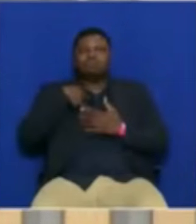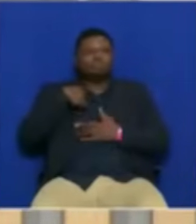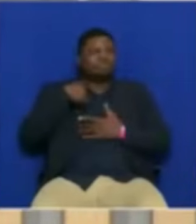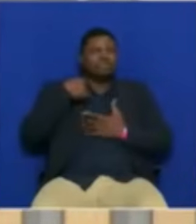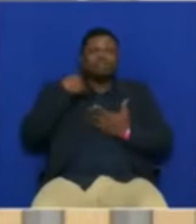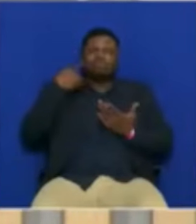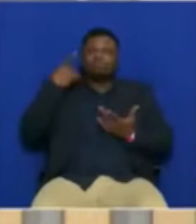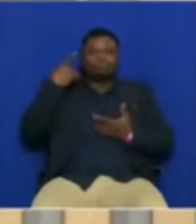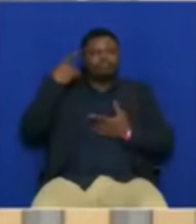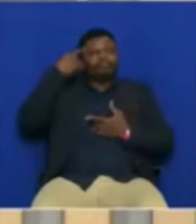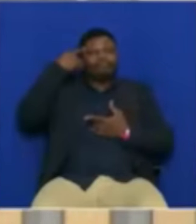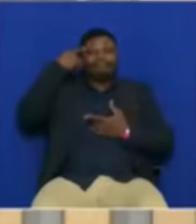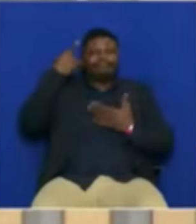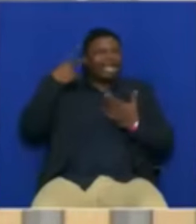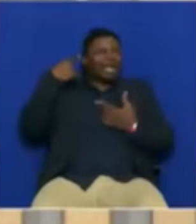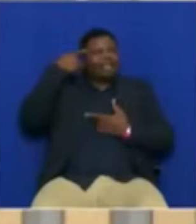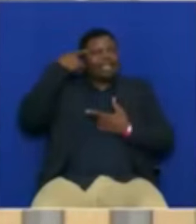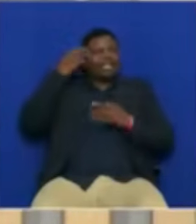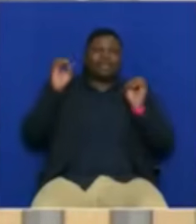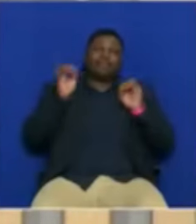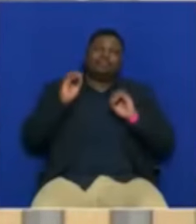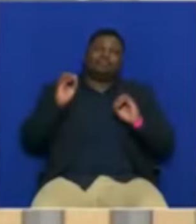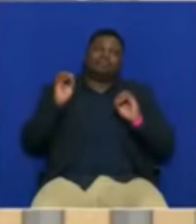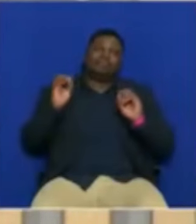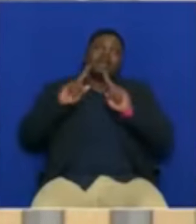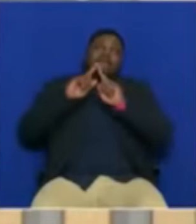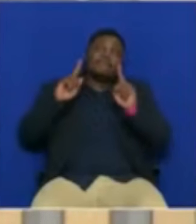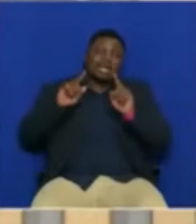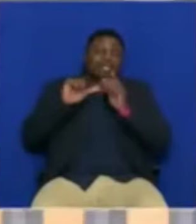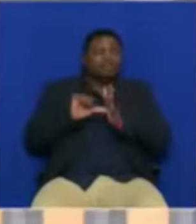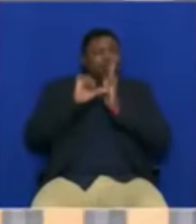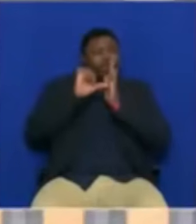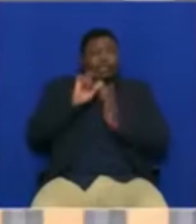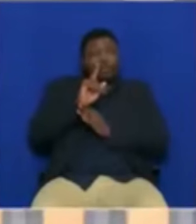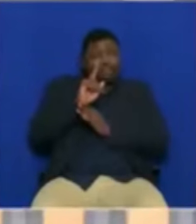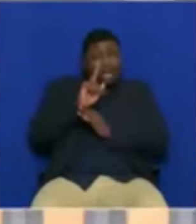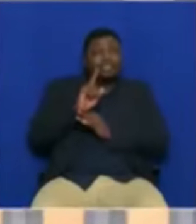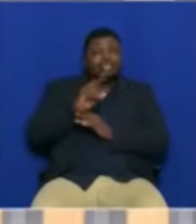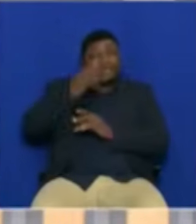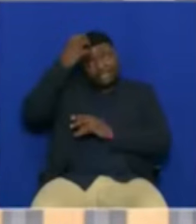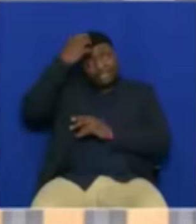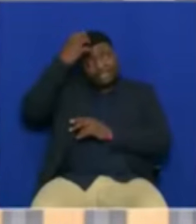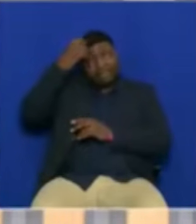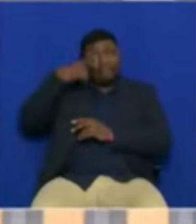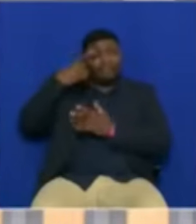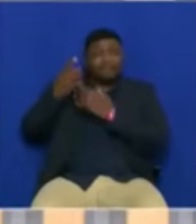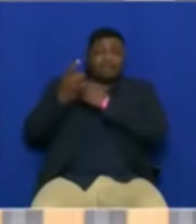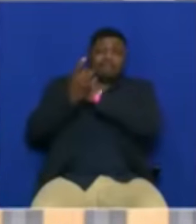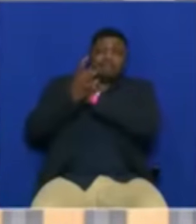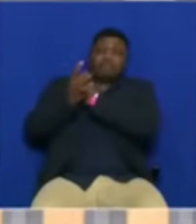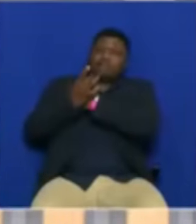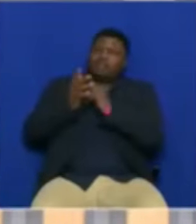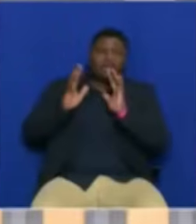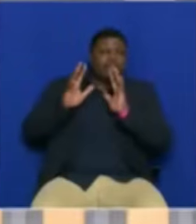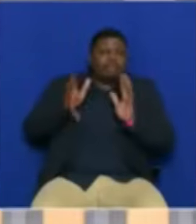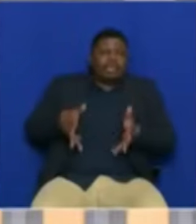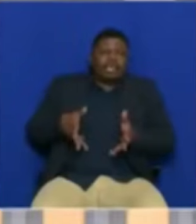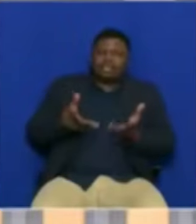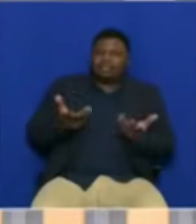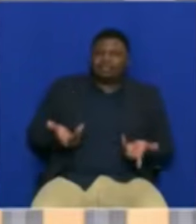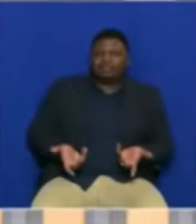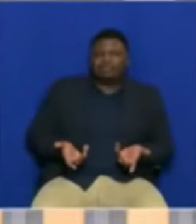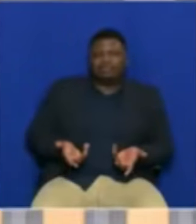mind except the briefing. So you have this A1 that's empty, or the content of which